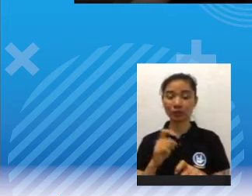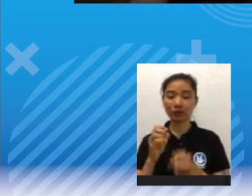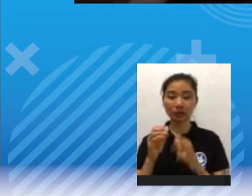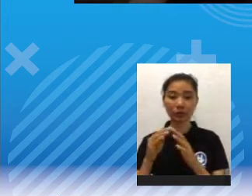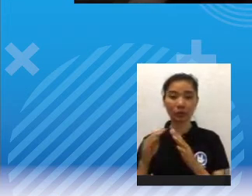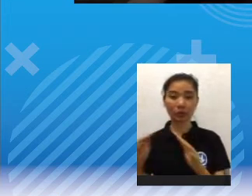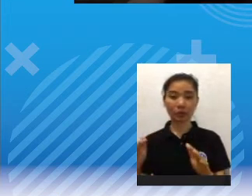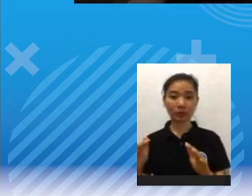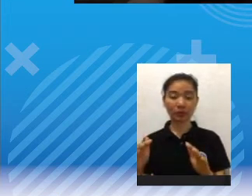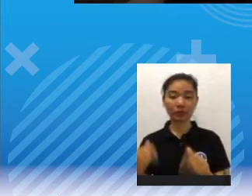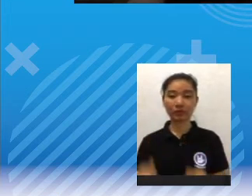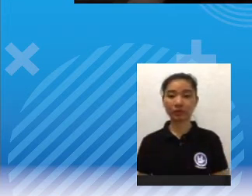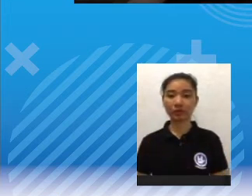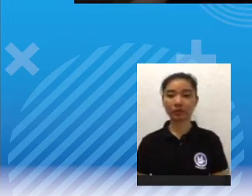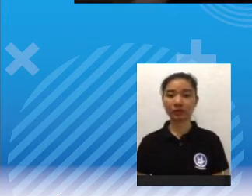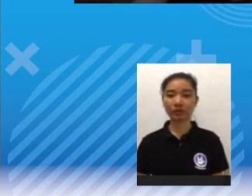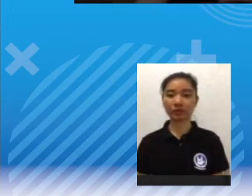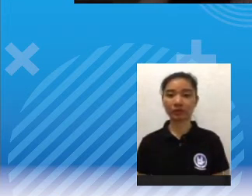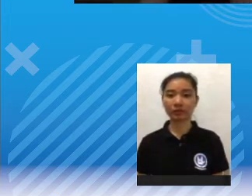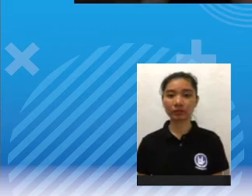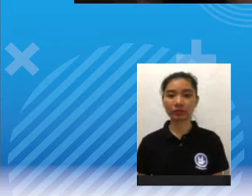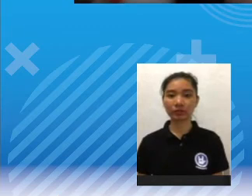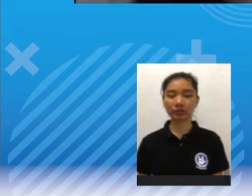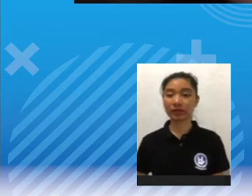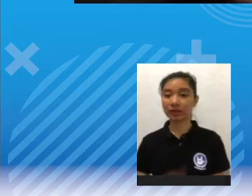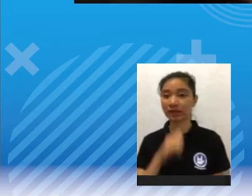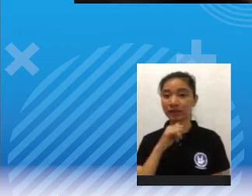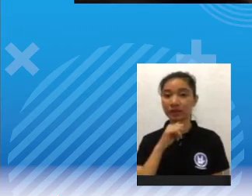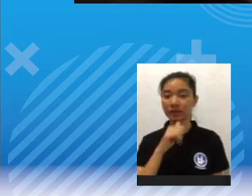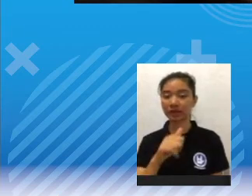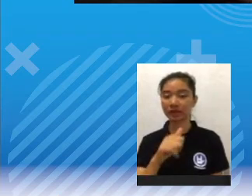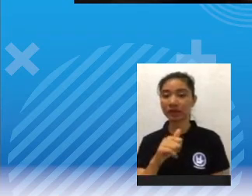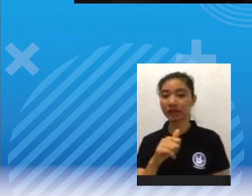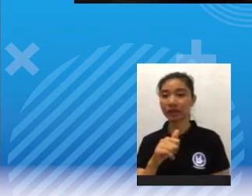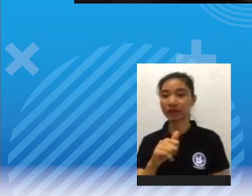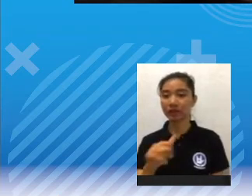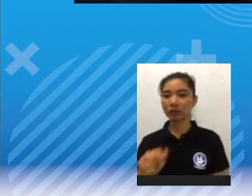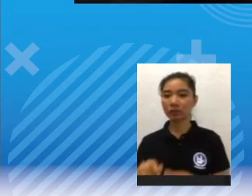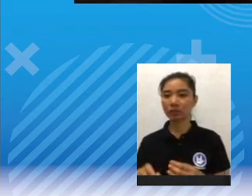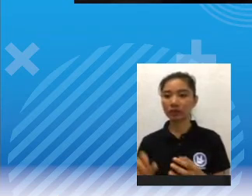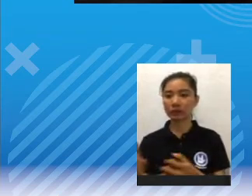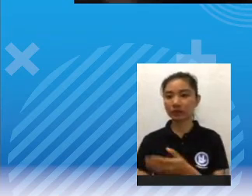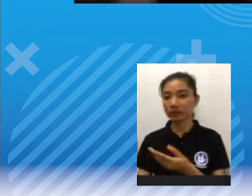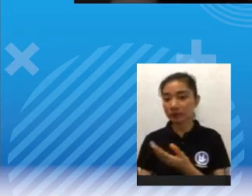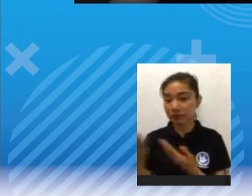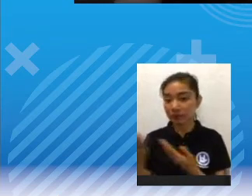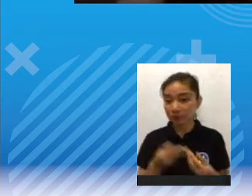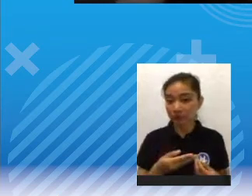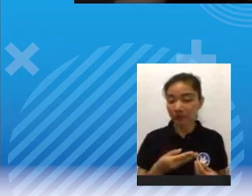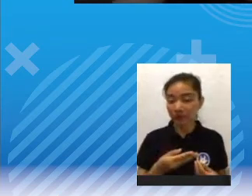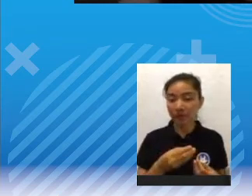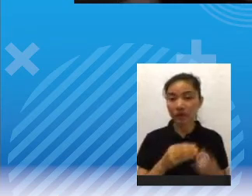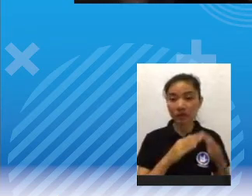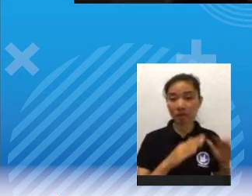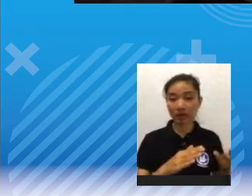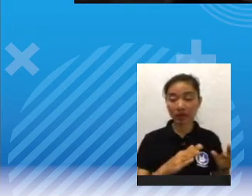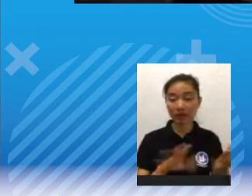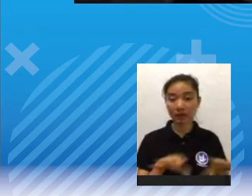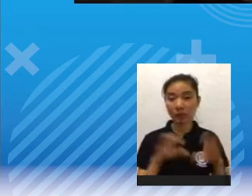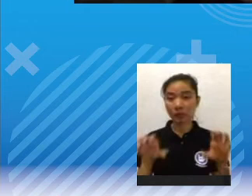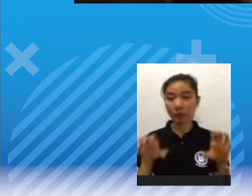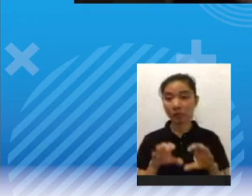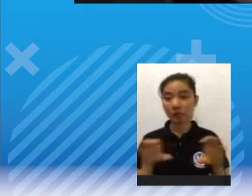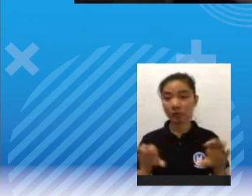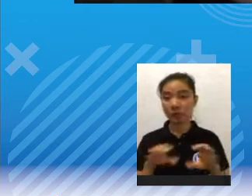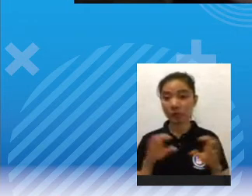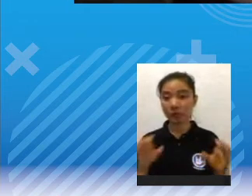my PhD, hindi ako nag-uwi ng isusulat ko, ever. Hindi ako nag-uwi ng trabaho from the university